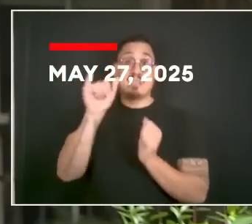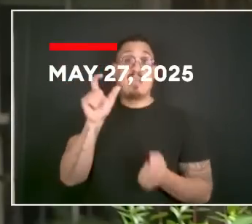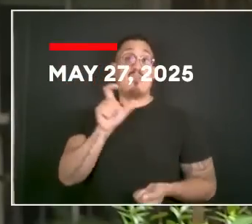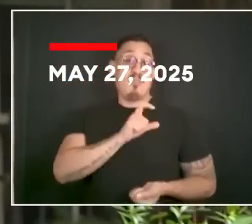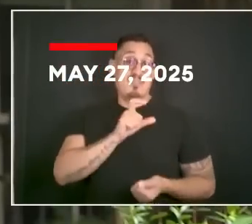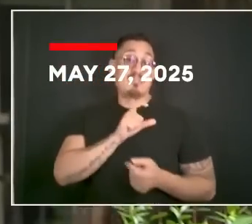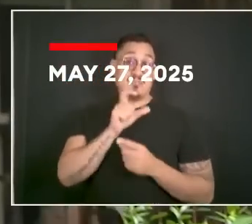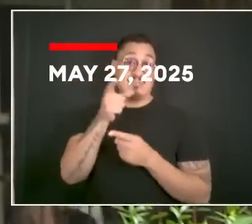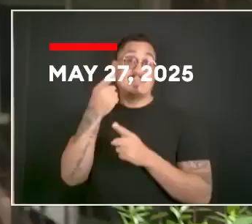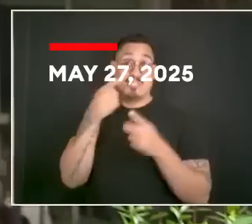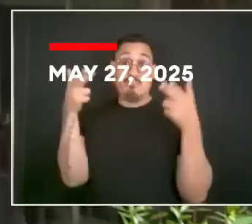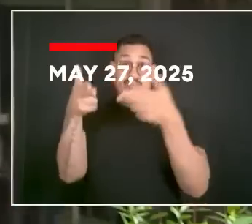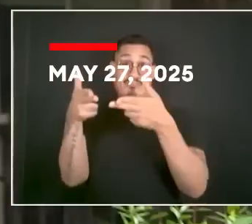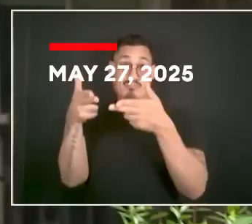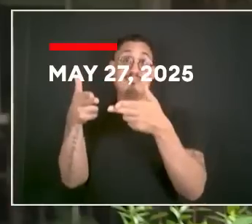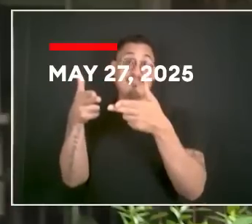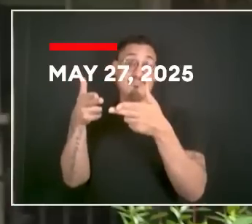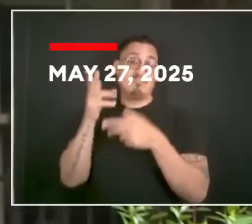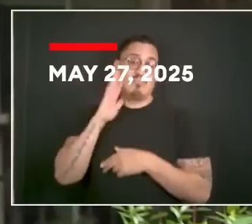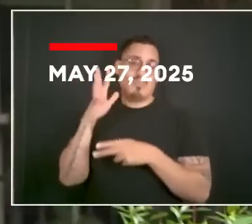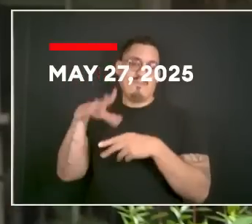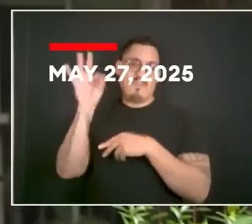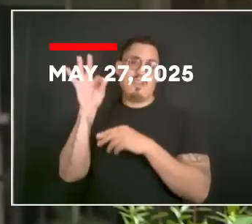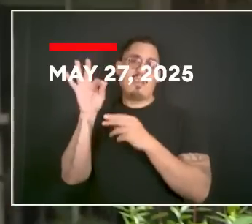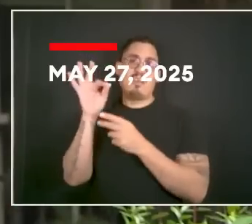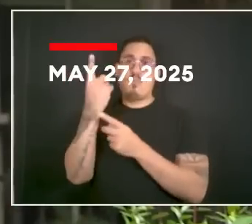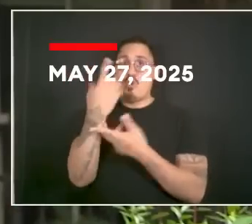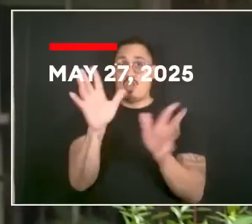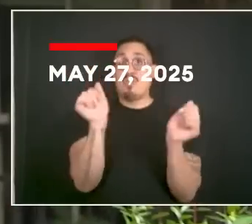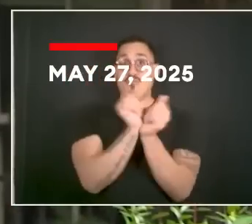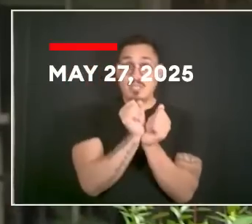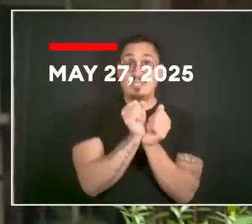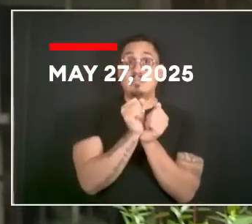on the weekend, and we're going to find both people involved. There were 2 individuals that were involved.